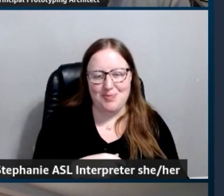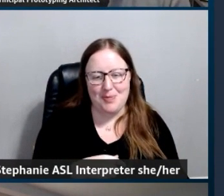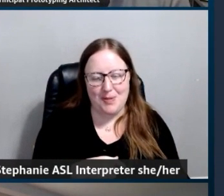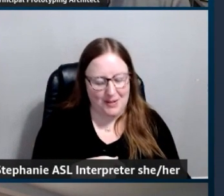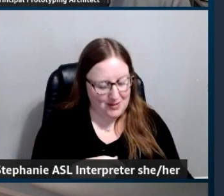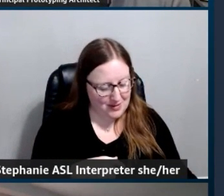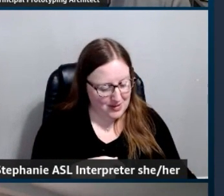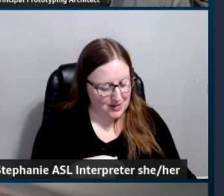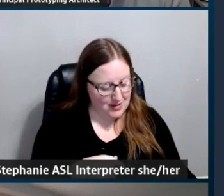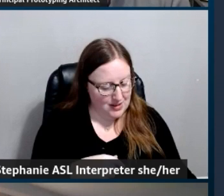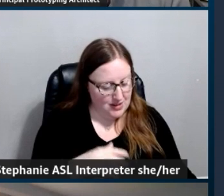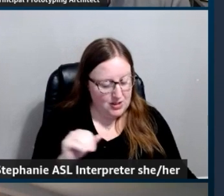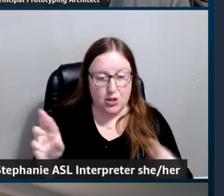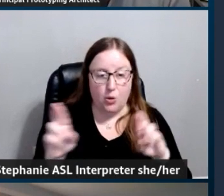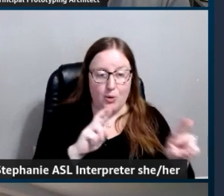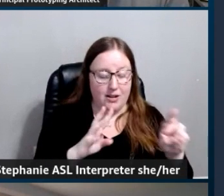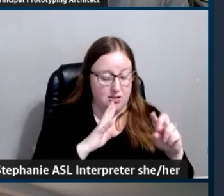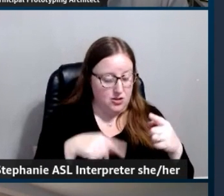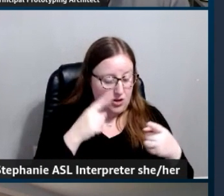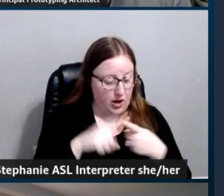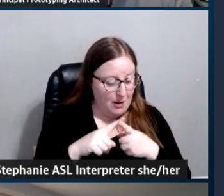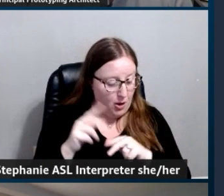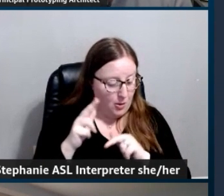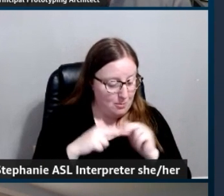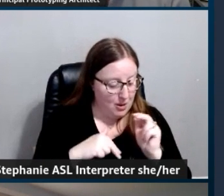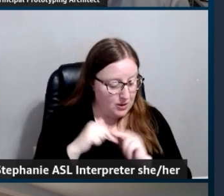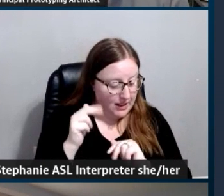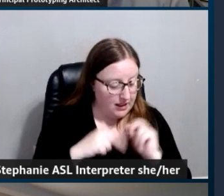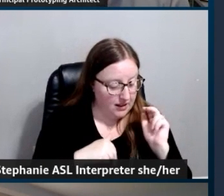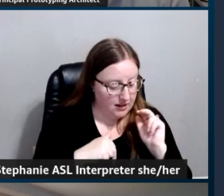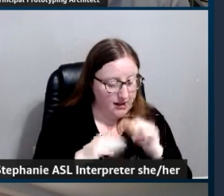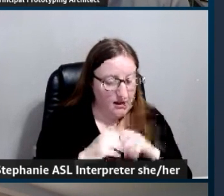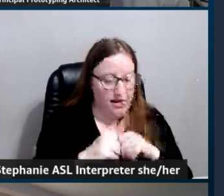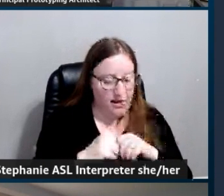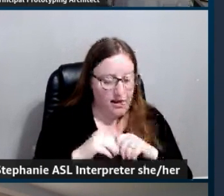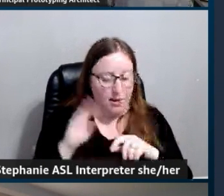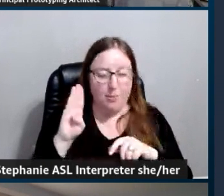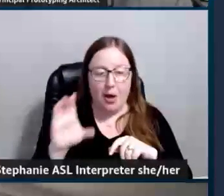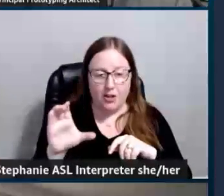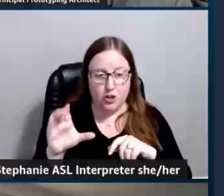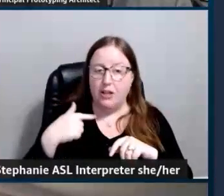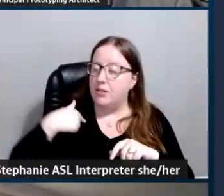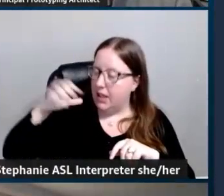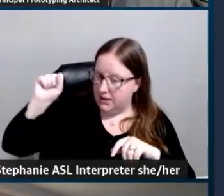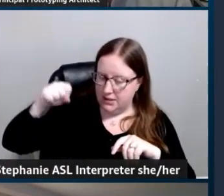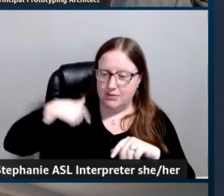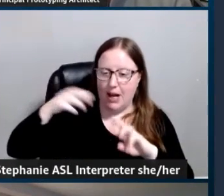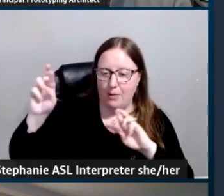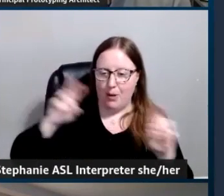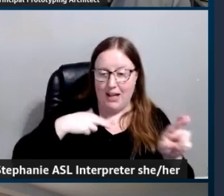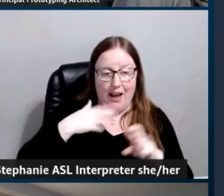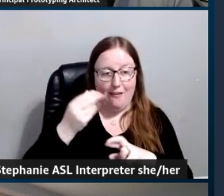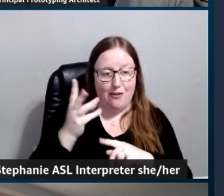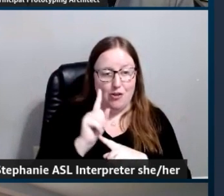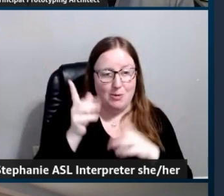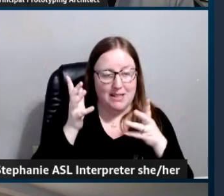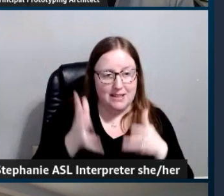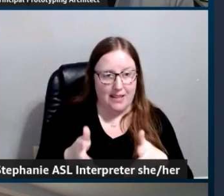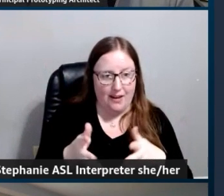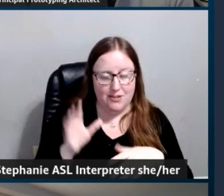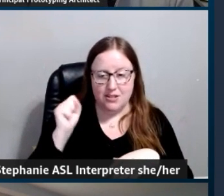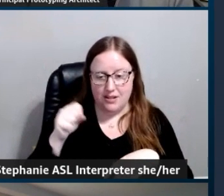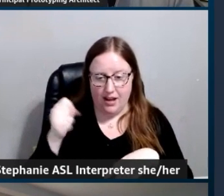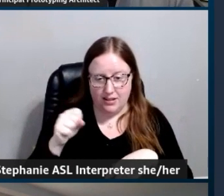So ready to talk about what it's like to build on the blockchain? I am. A few minutes left, right? Yeah, we got a few minutes